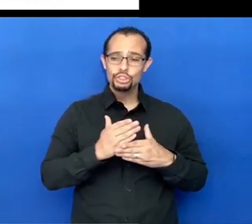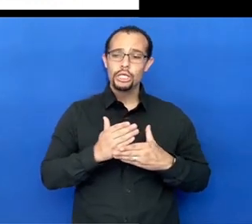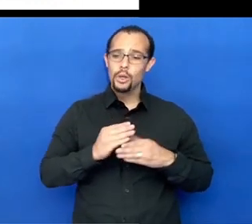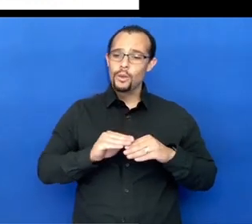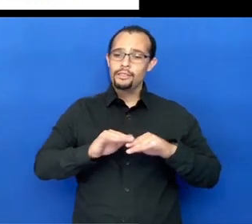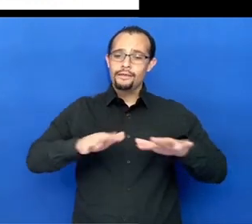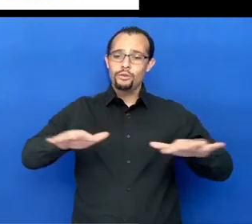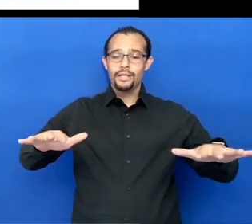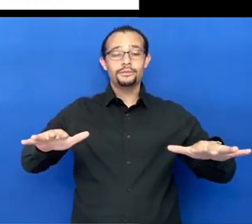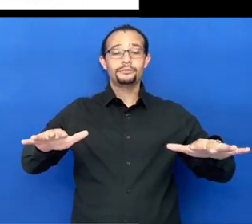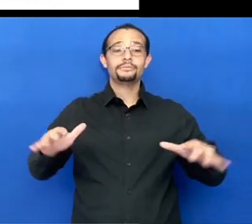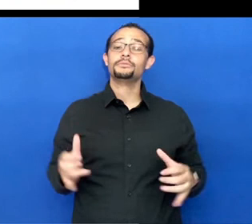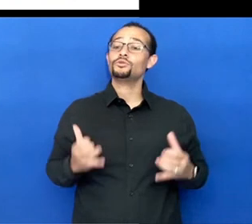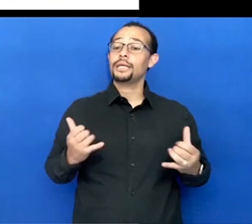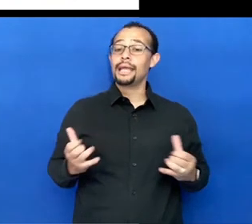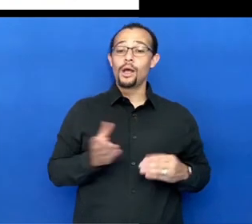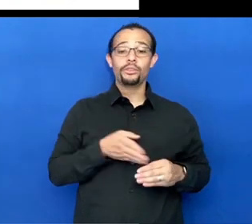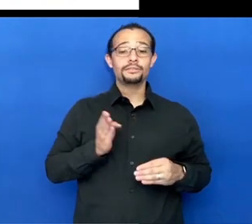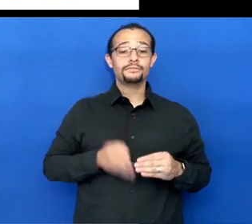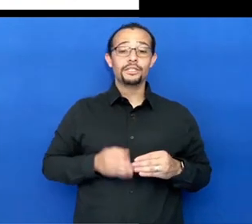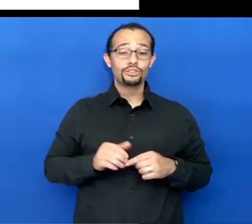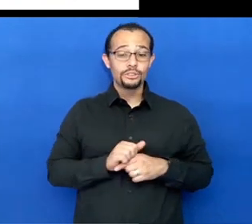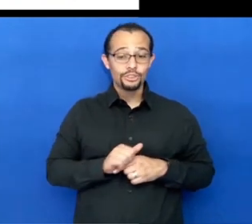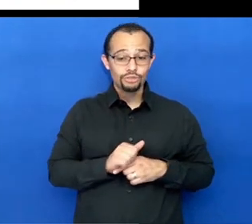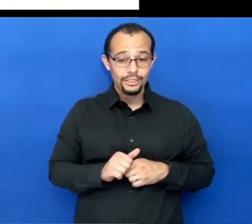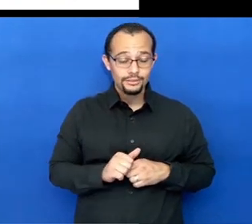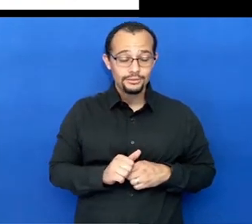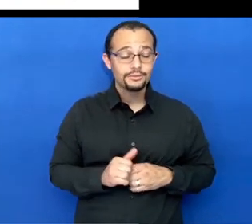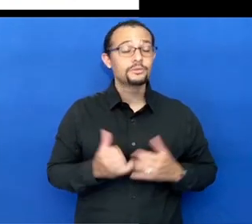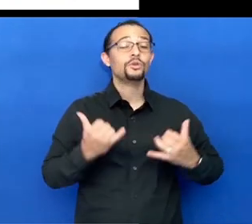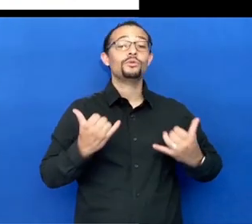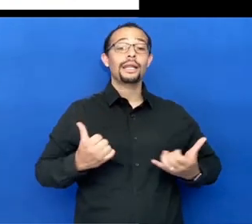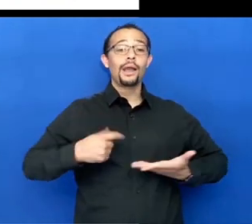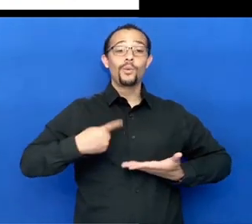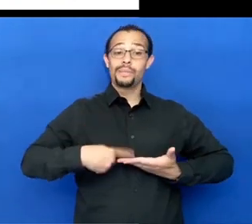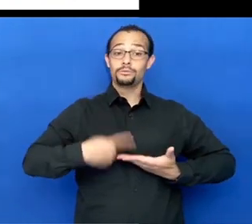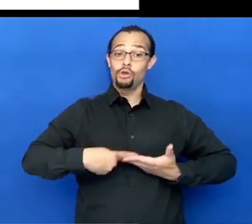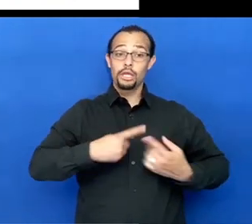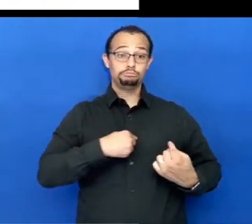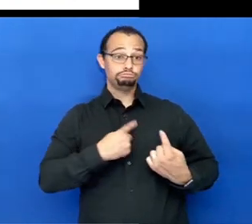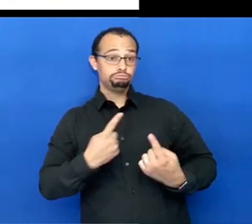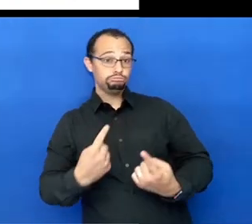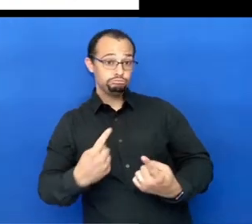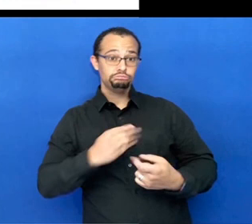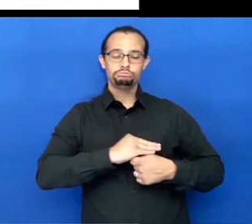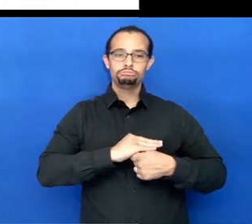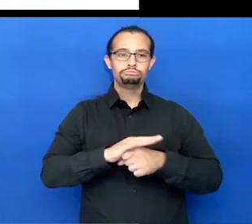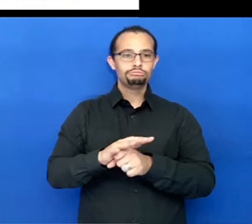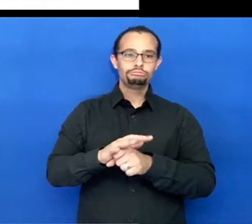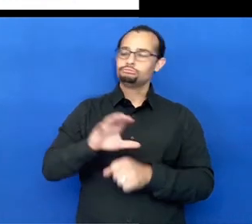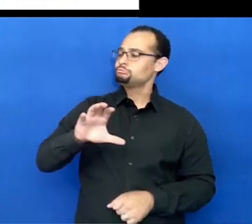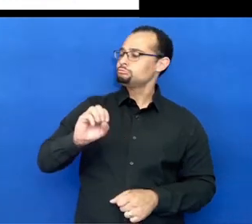rich amount of information. This concludes the training right at this time on talking to your children